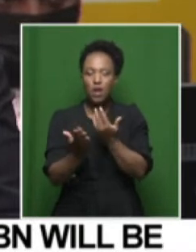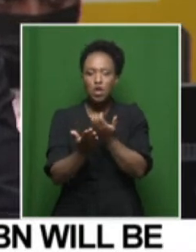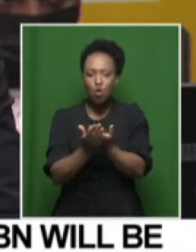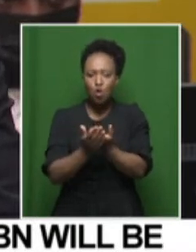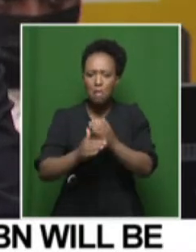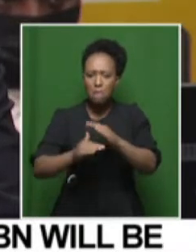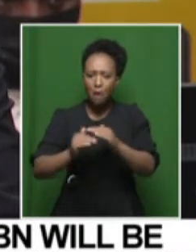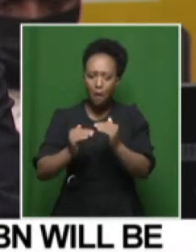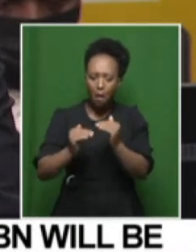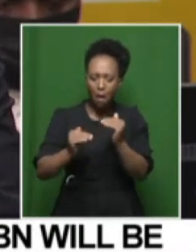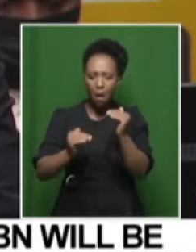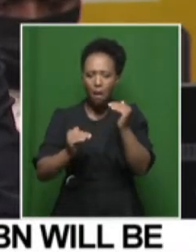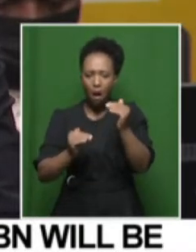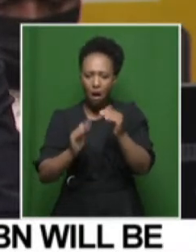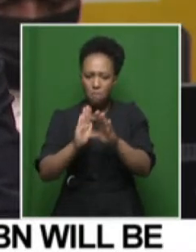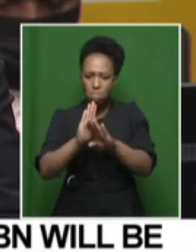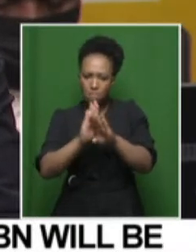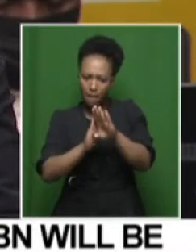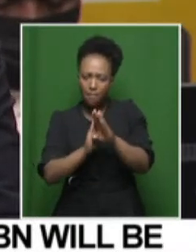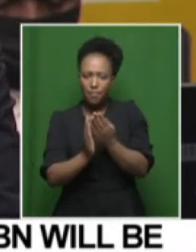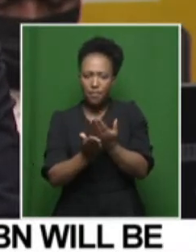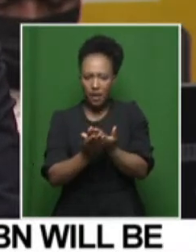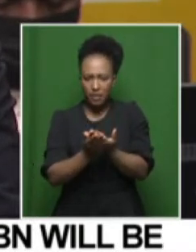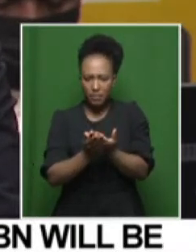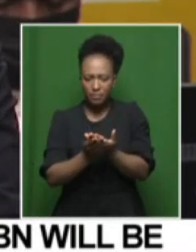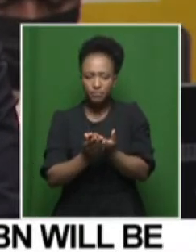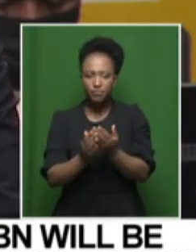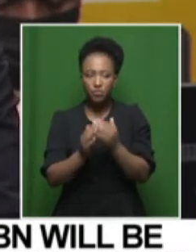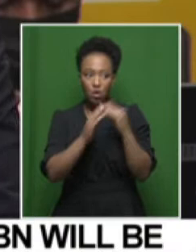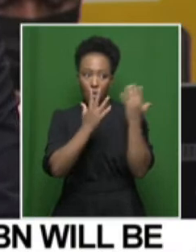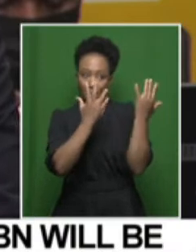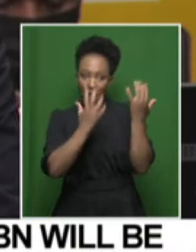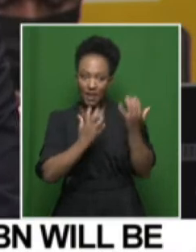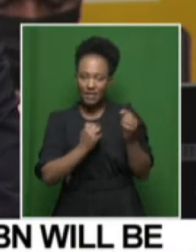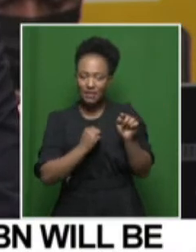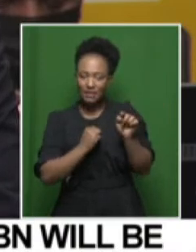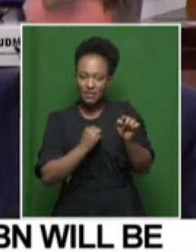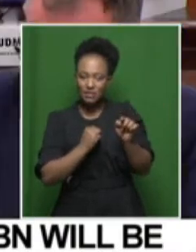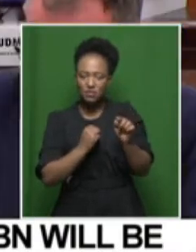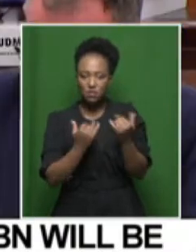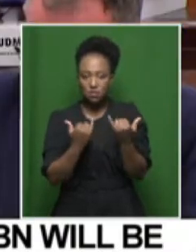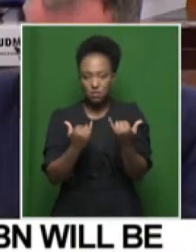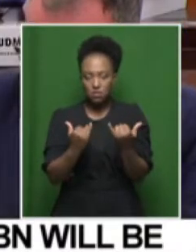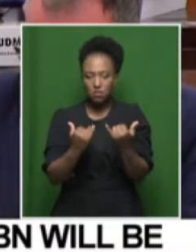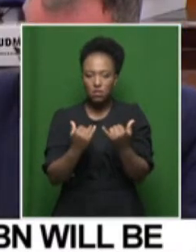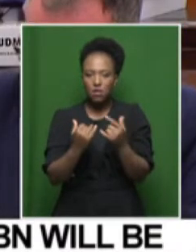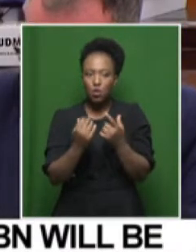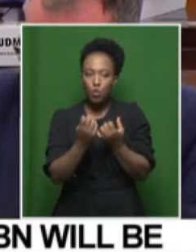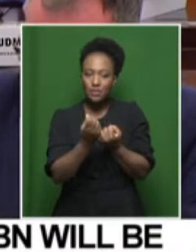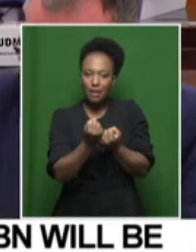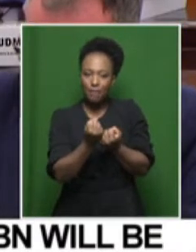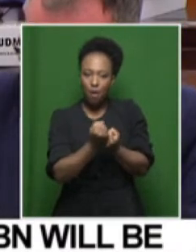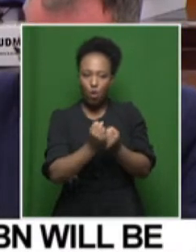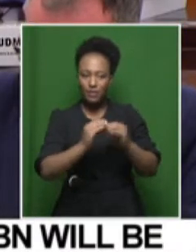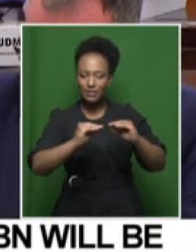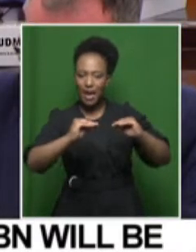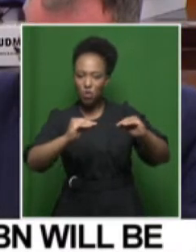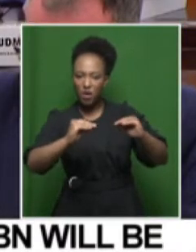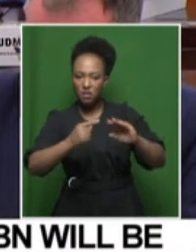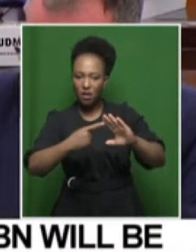growth trajectory. In this budget, we are taking steps to support education,